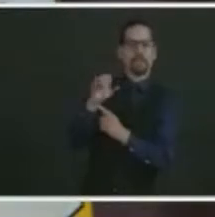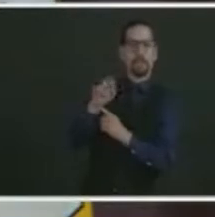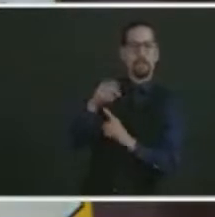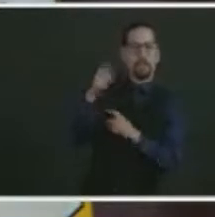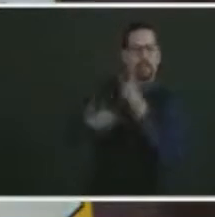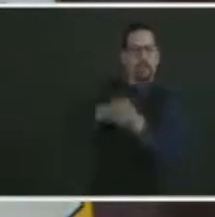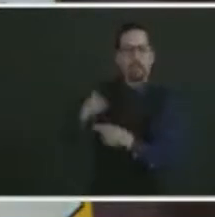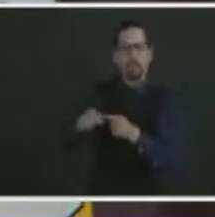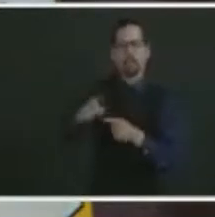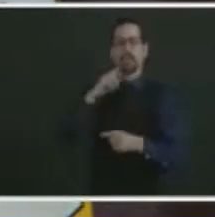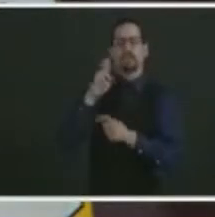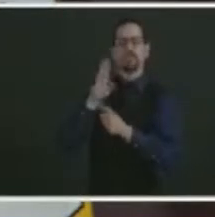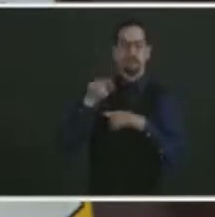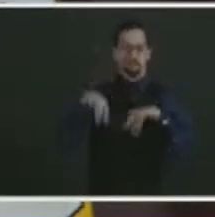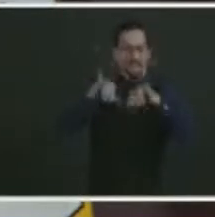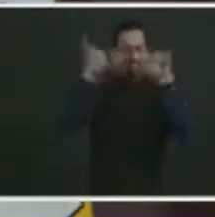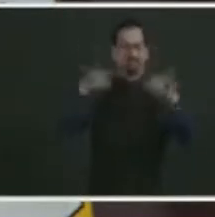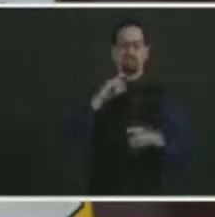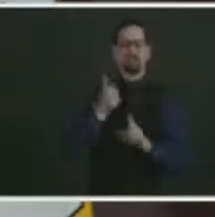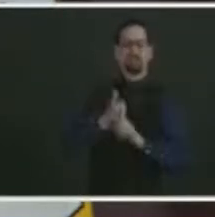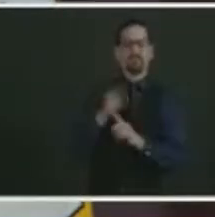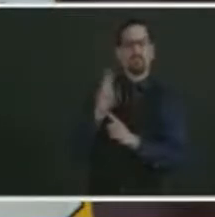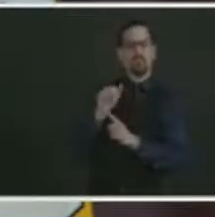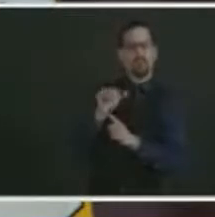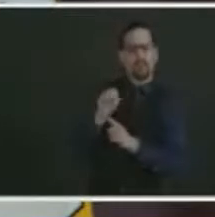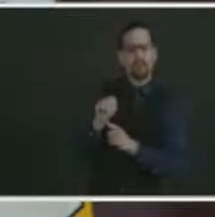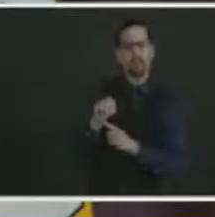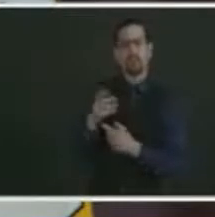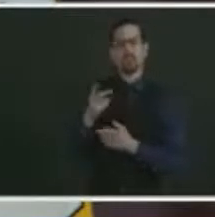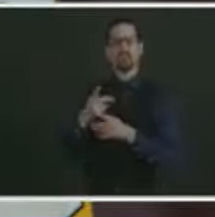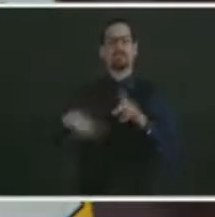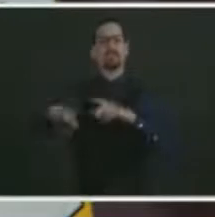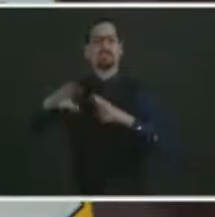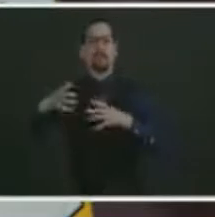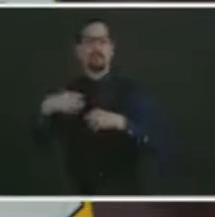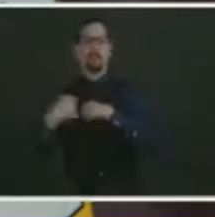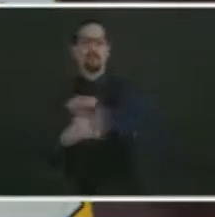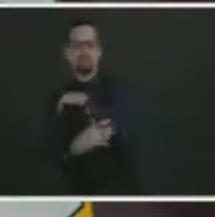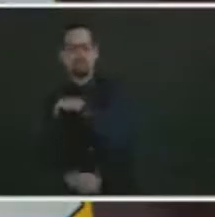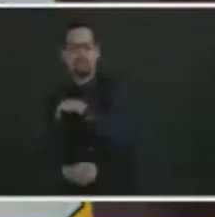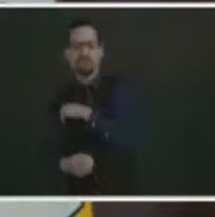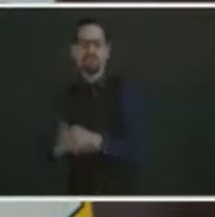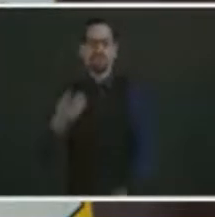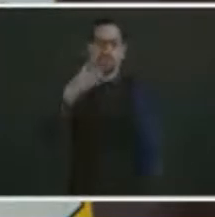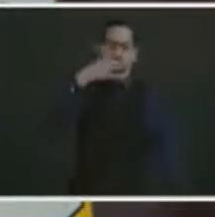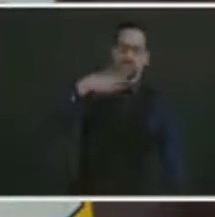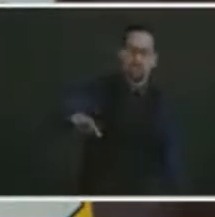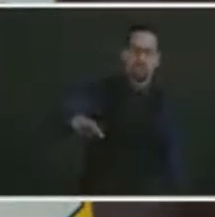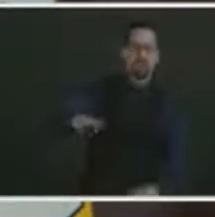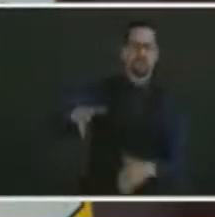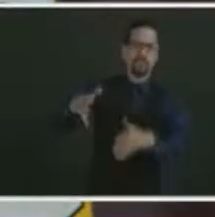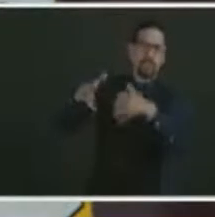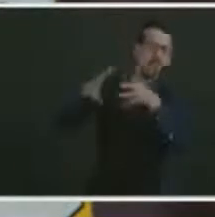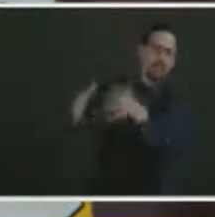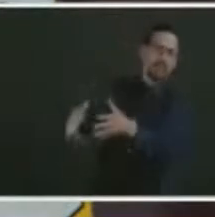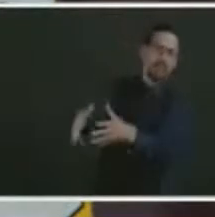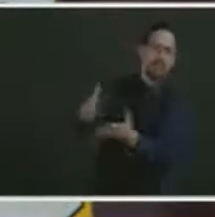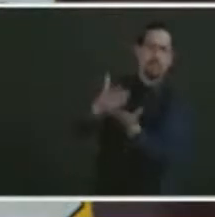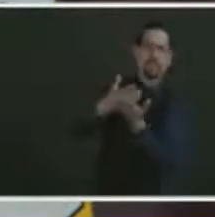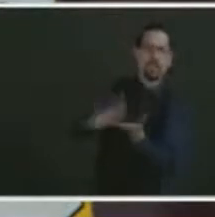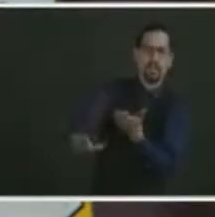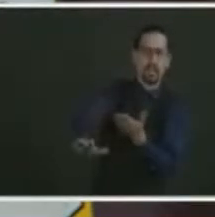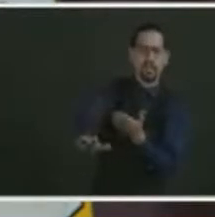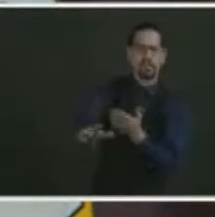poverty, being left out, poor public education, poor infrastructure, lack of access to healthcare, lack of access to